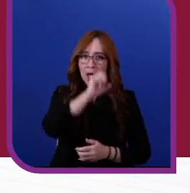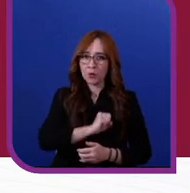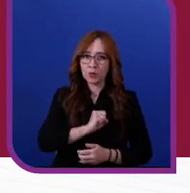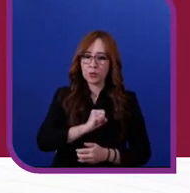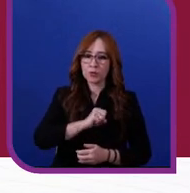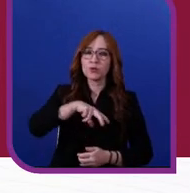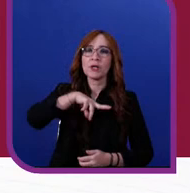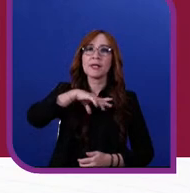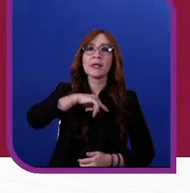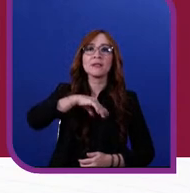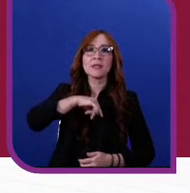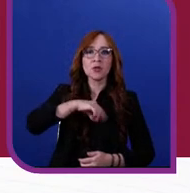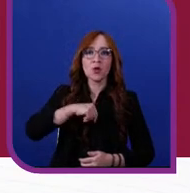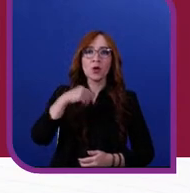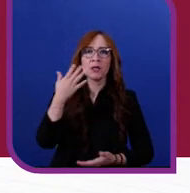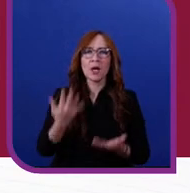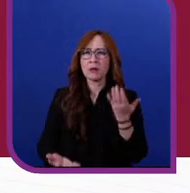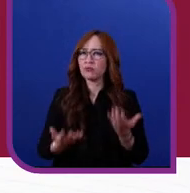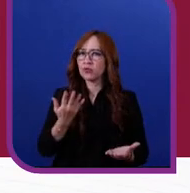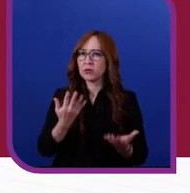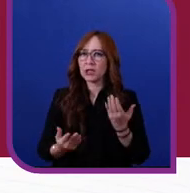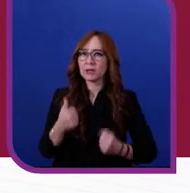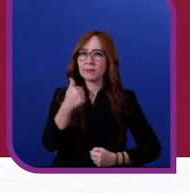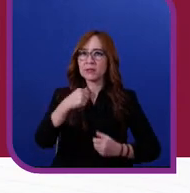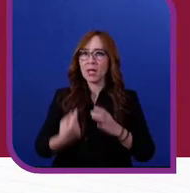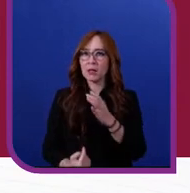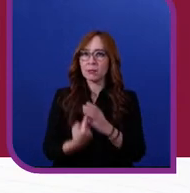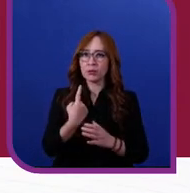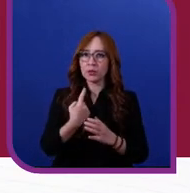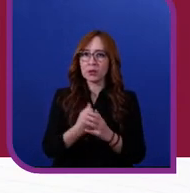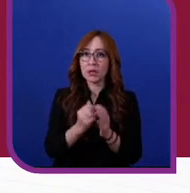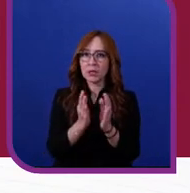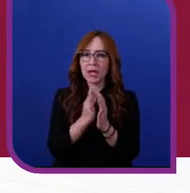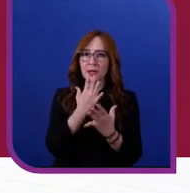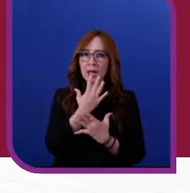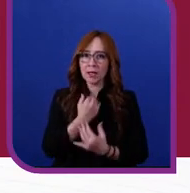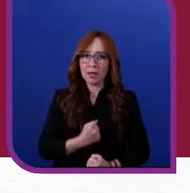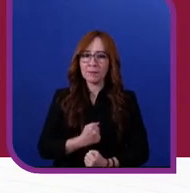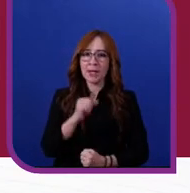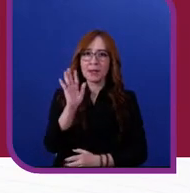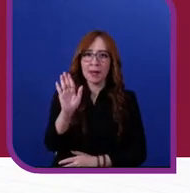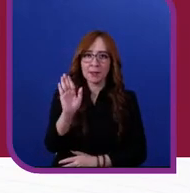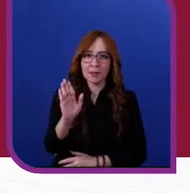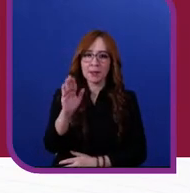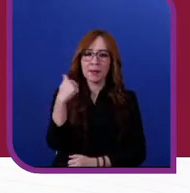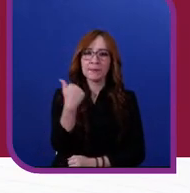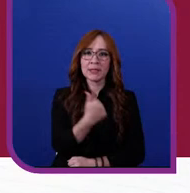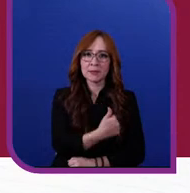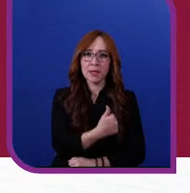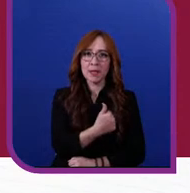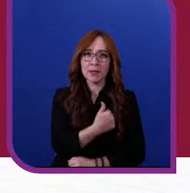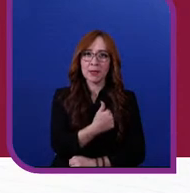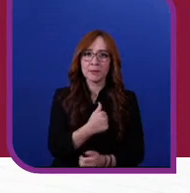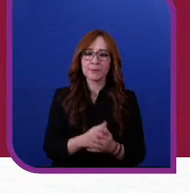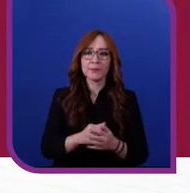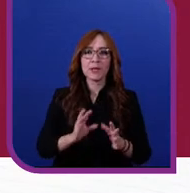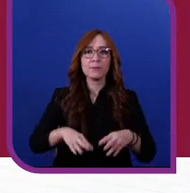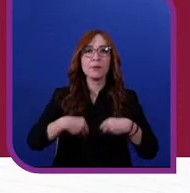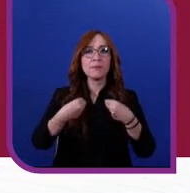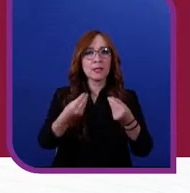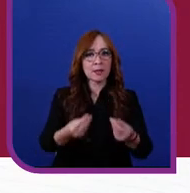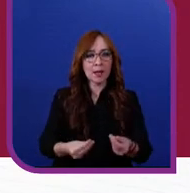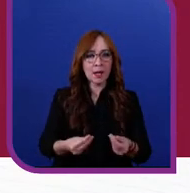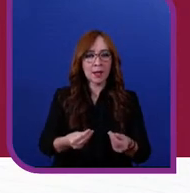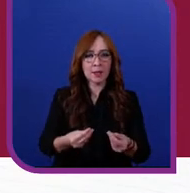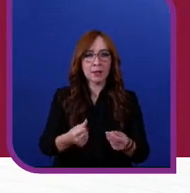expectedly it can you know insentif Ai the exploration stage of the thermal